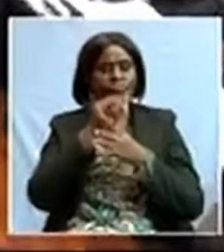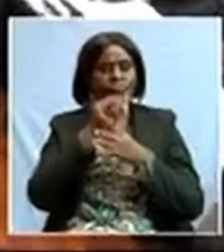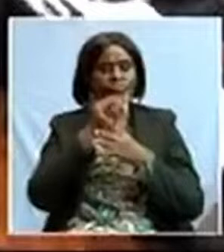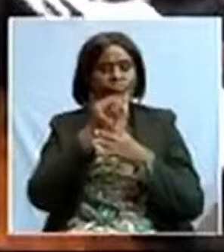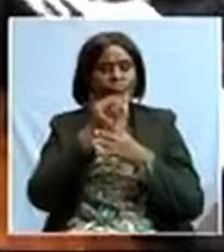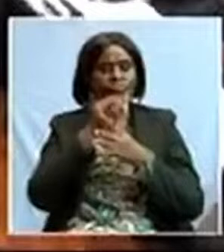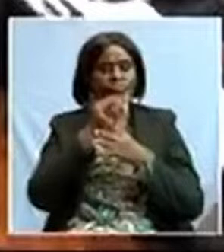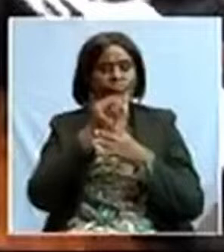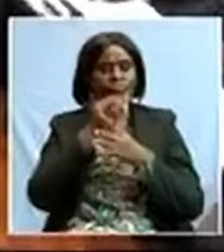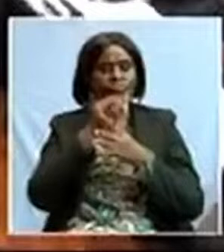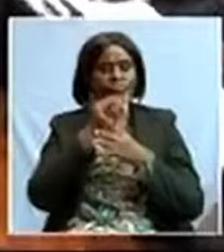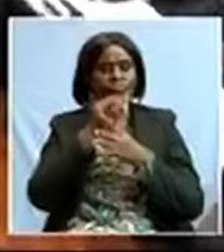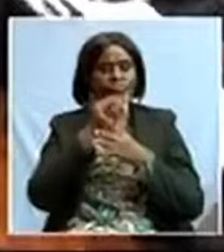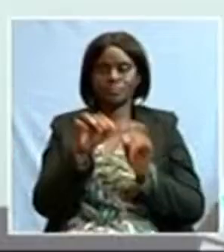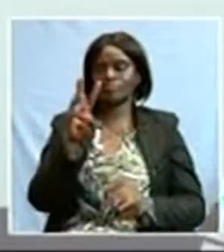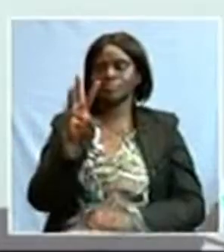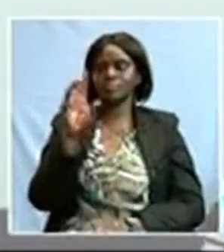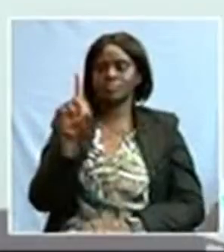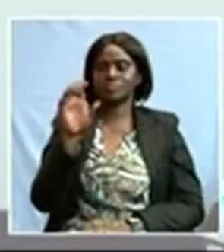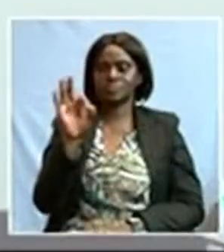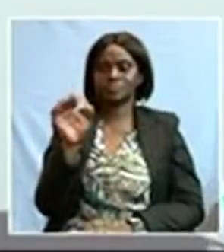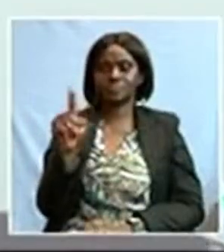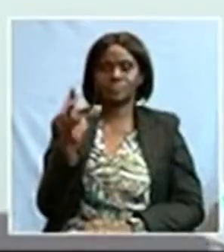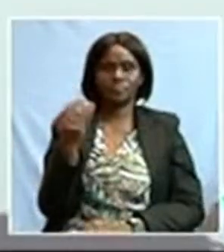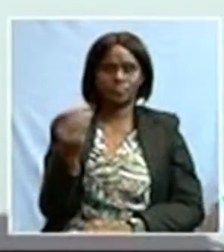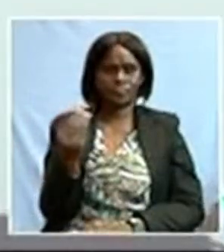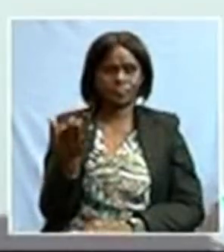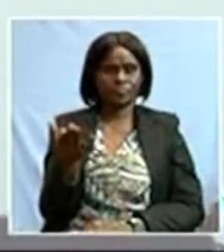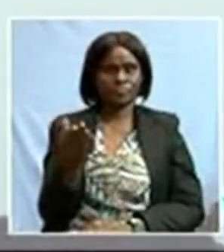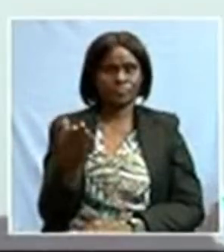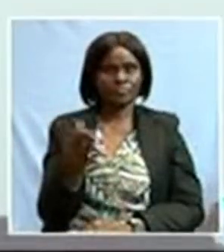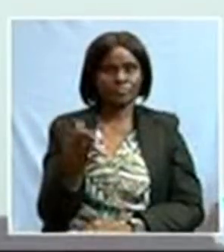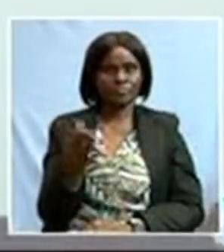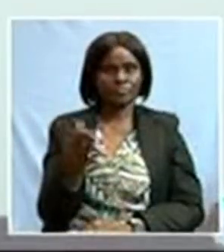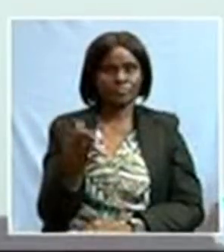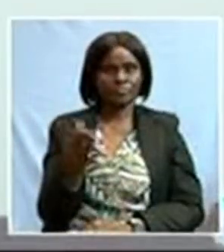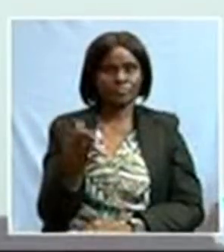done under the ward fund account?